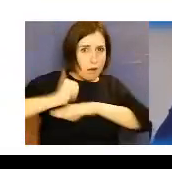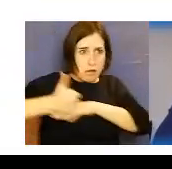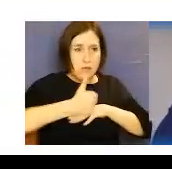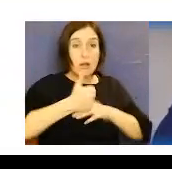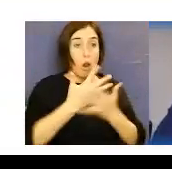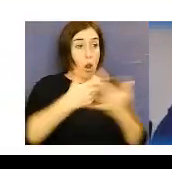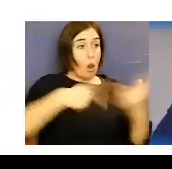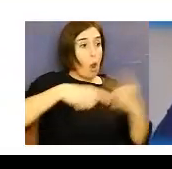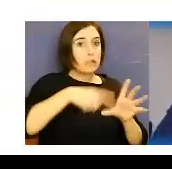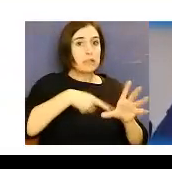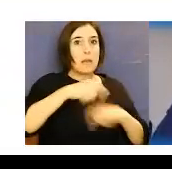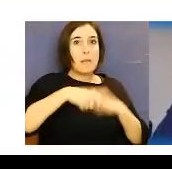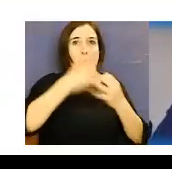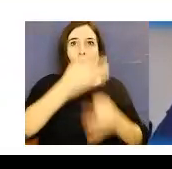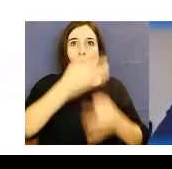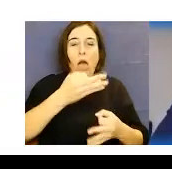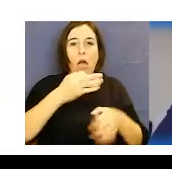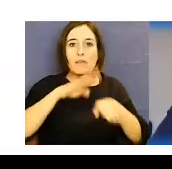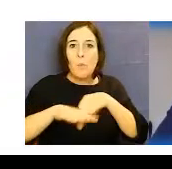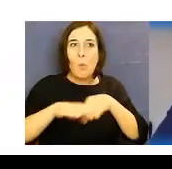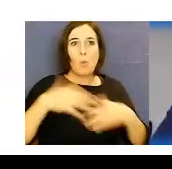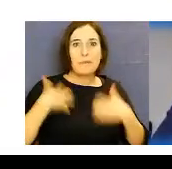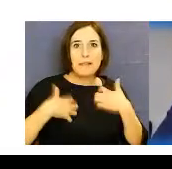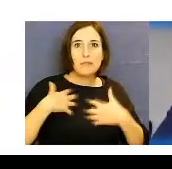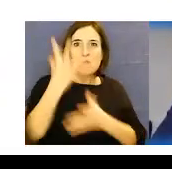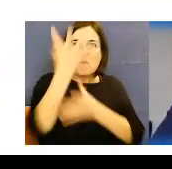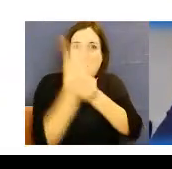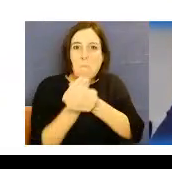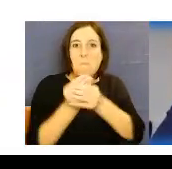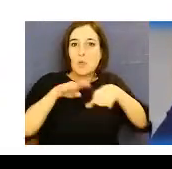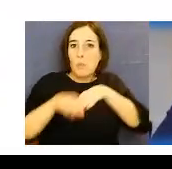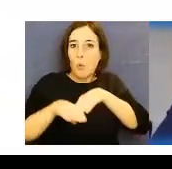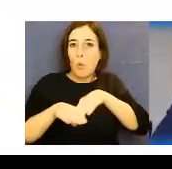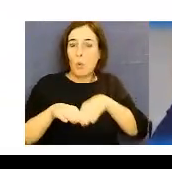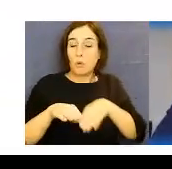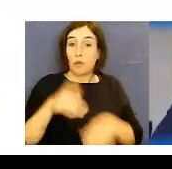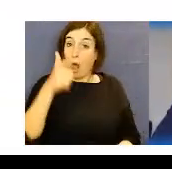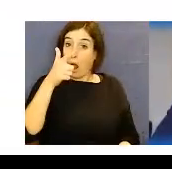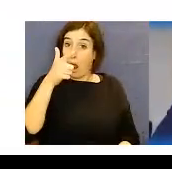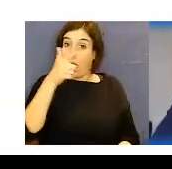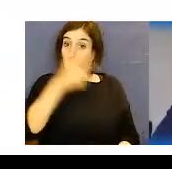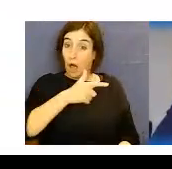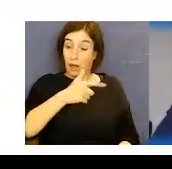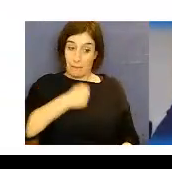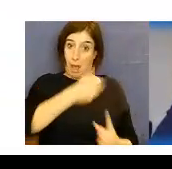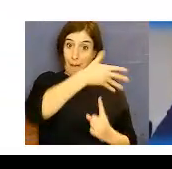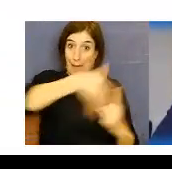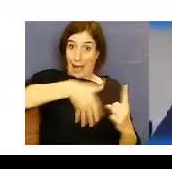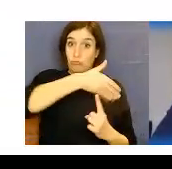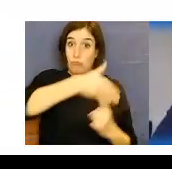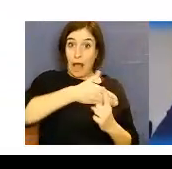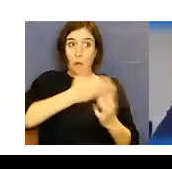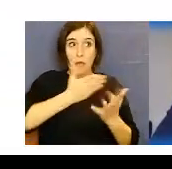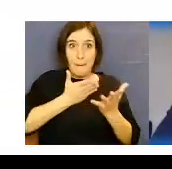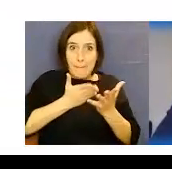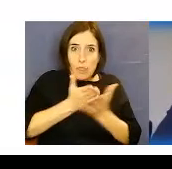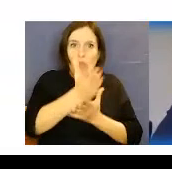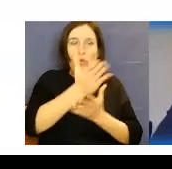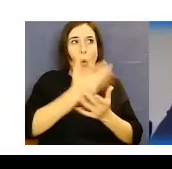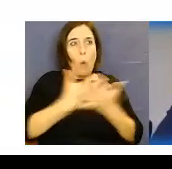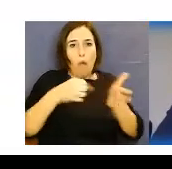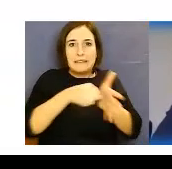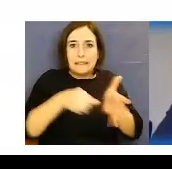And someone in my background, you know, obviously I've been fortunate enough, you know, to tackle a lot of issues around racism, but actually inequality within the